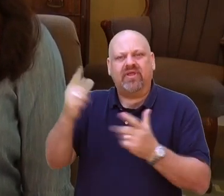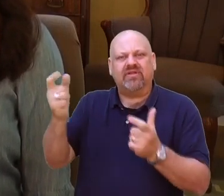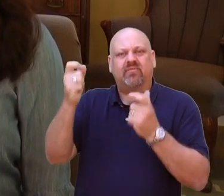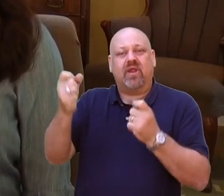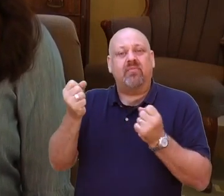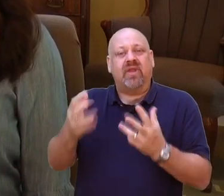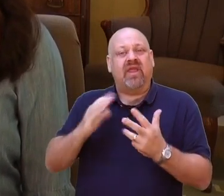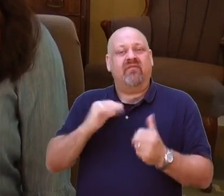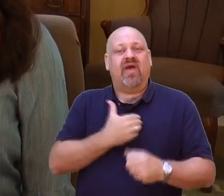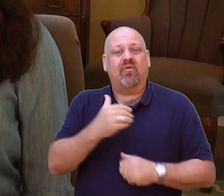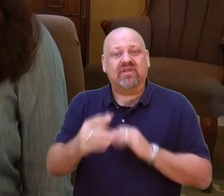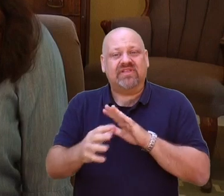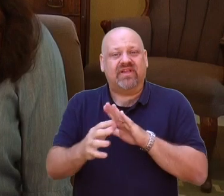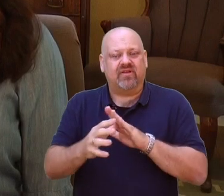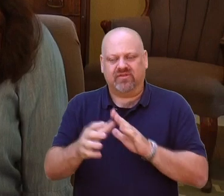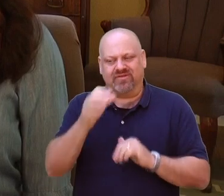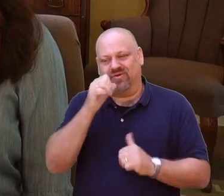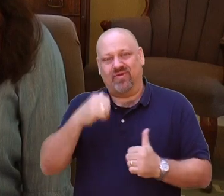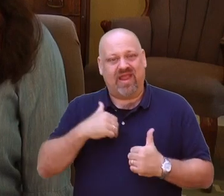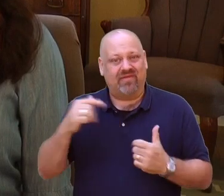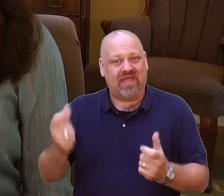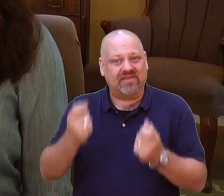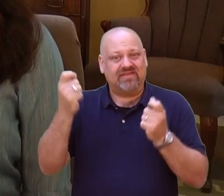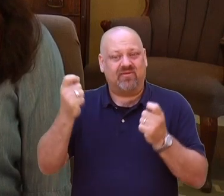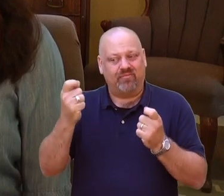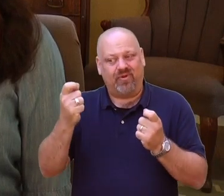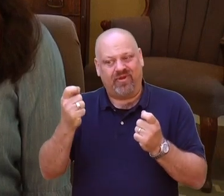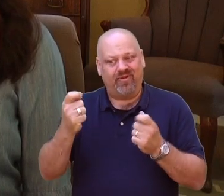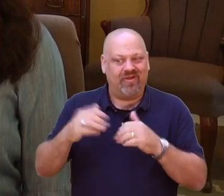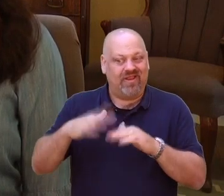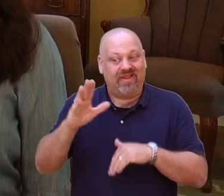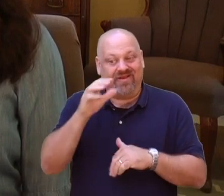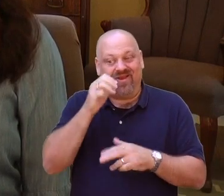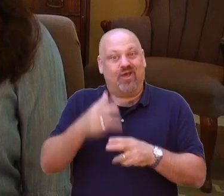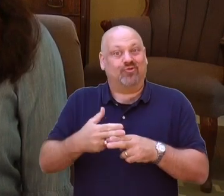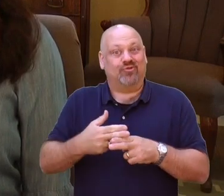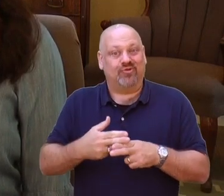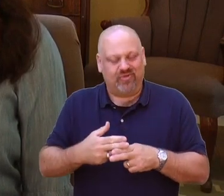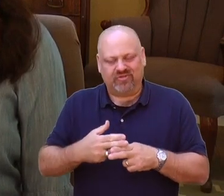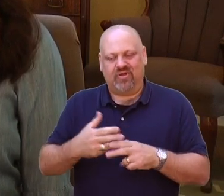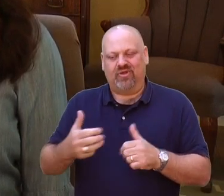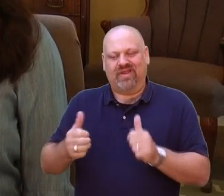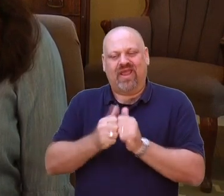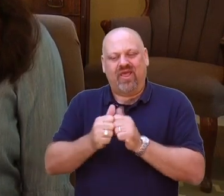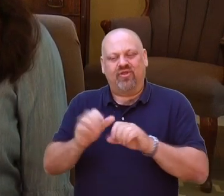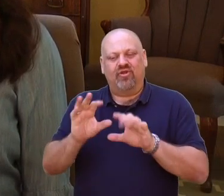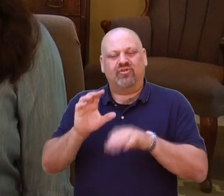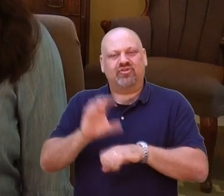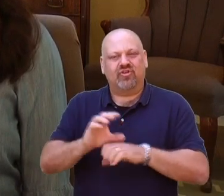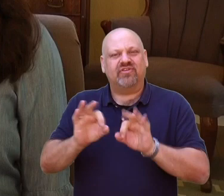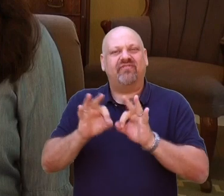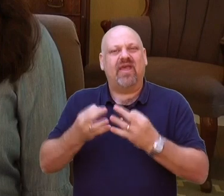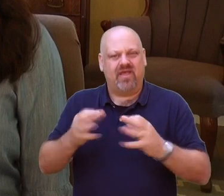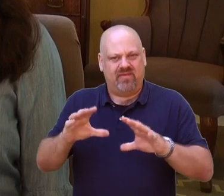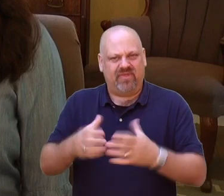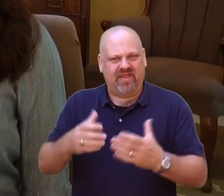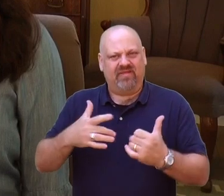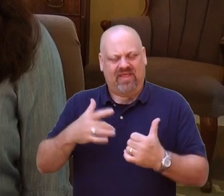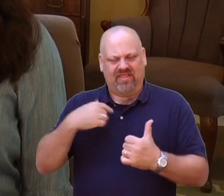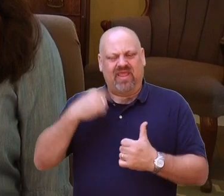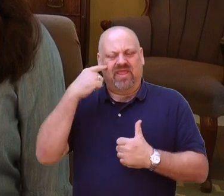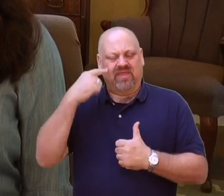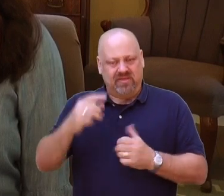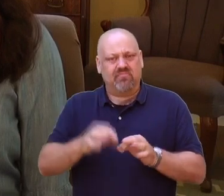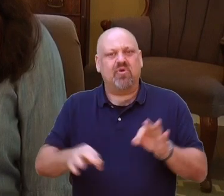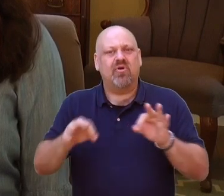ceremony. And many of our seniors don't get that ceremony, or at least not anytime soon. And so as a church family, I think it's really important that we